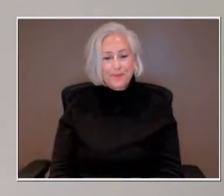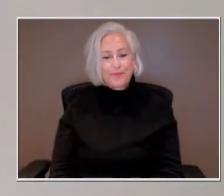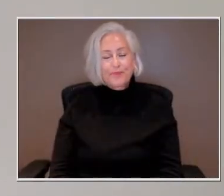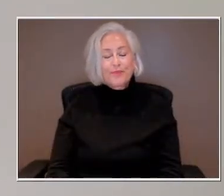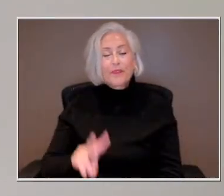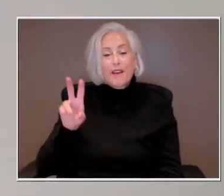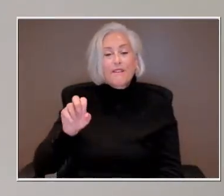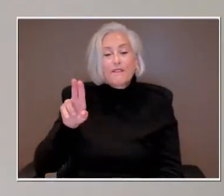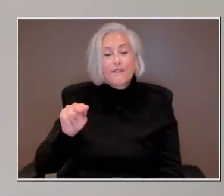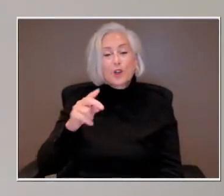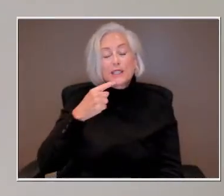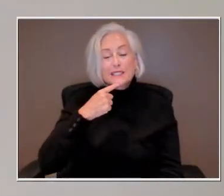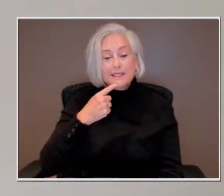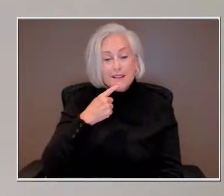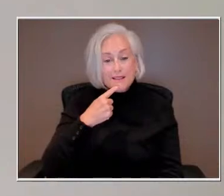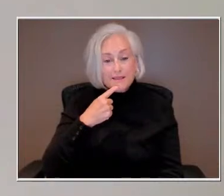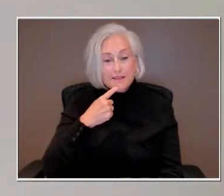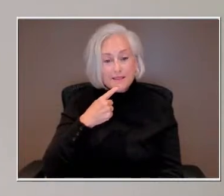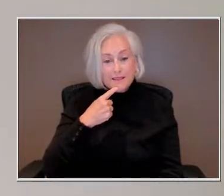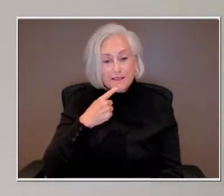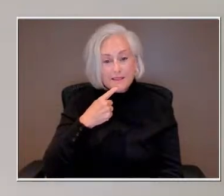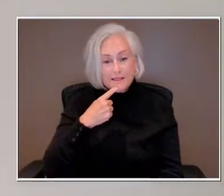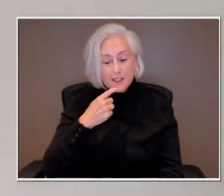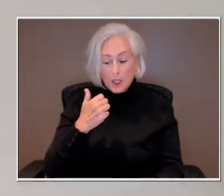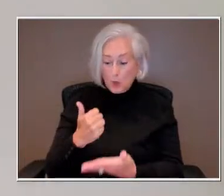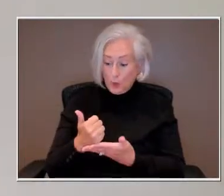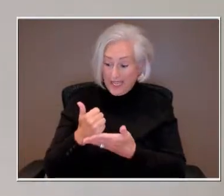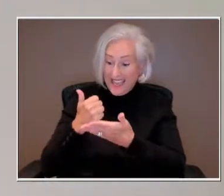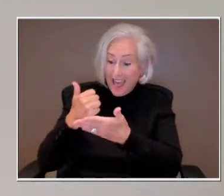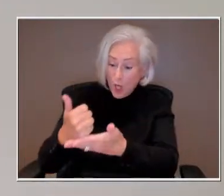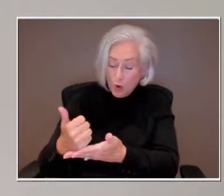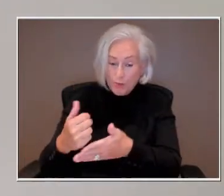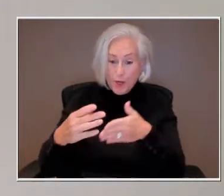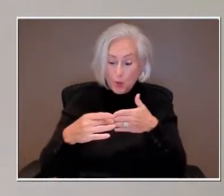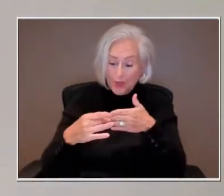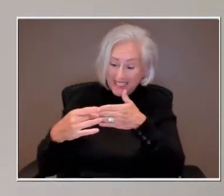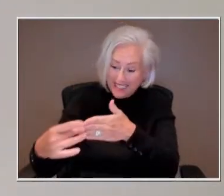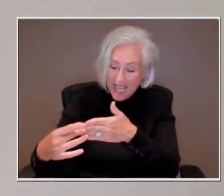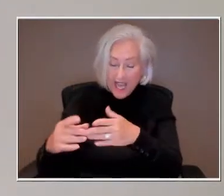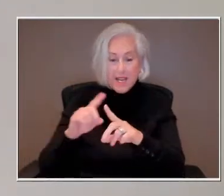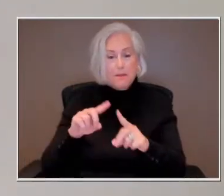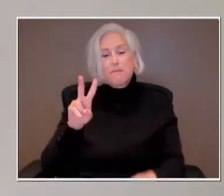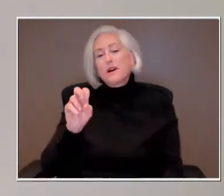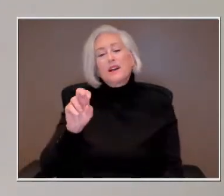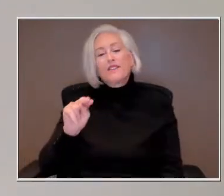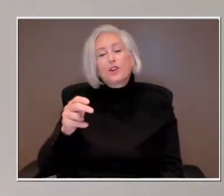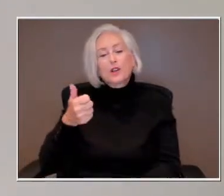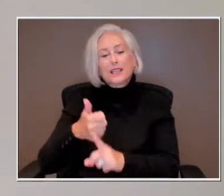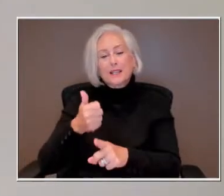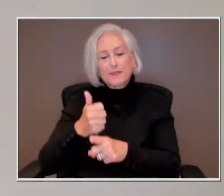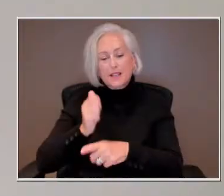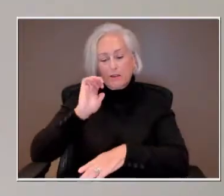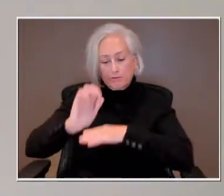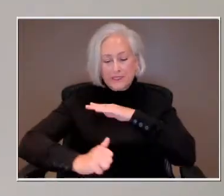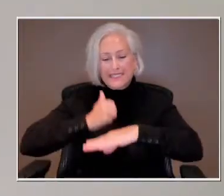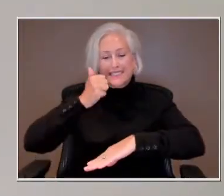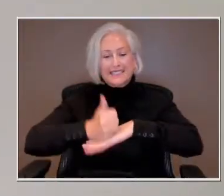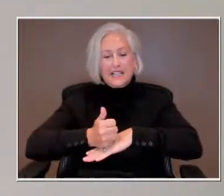says, we help him, we guide him, but he's the one that puts everything into play. So,